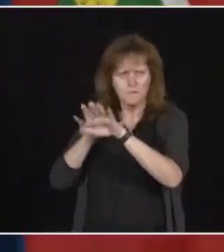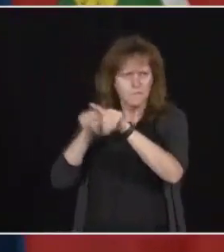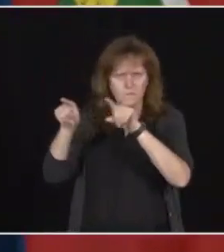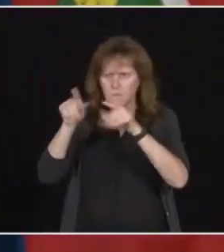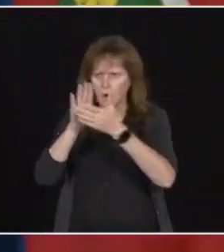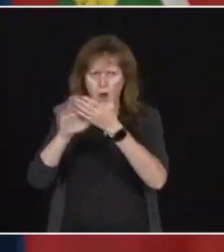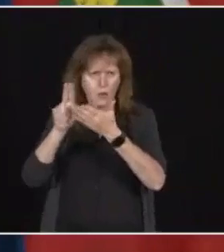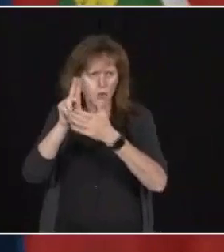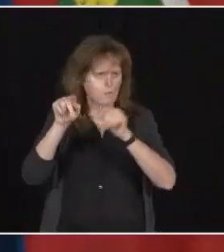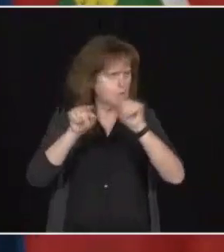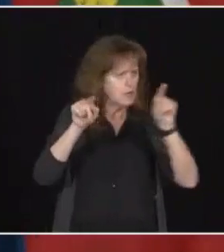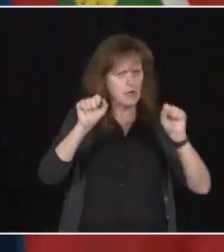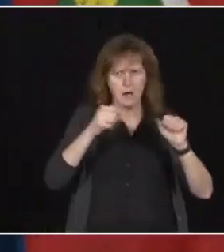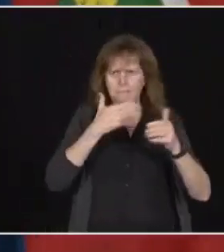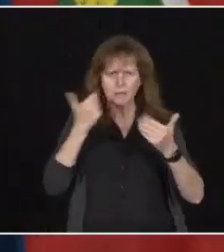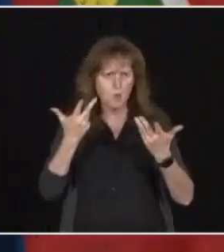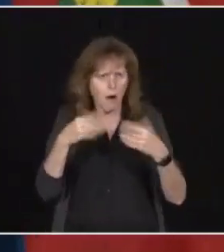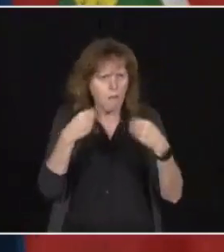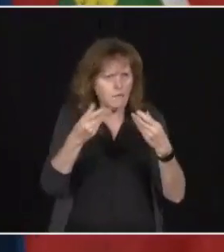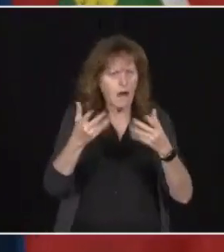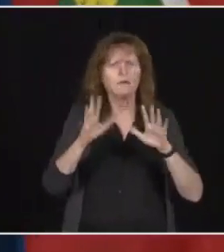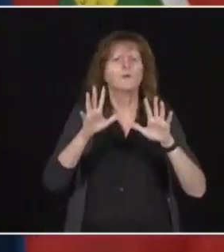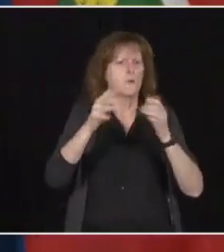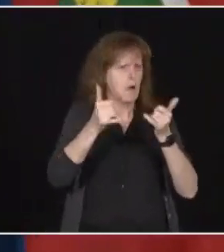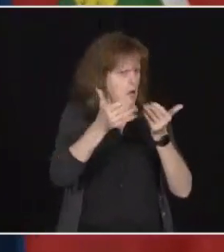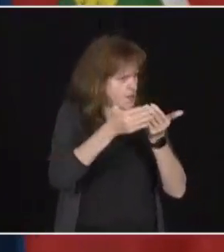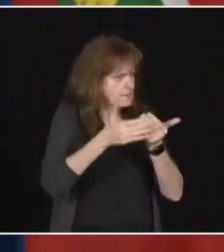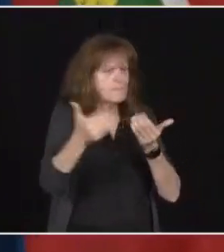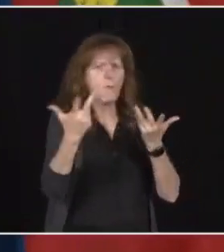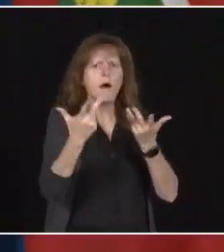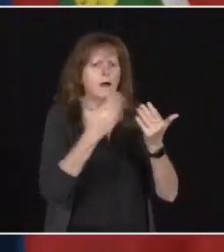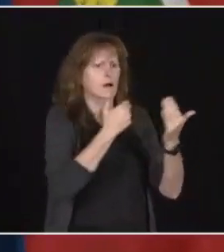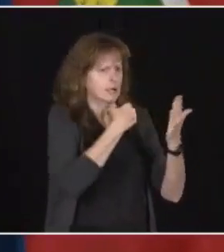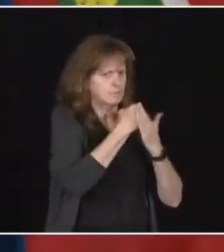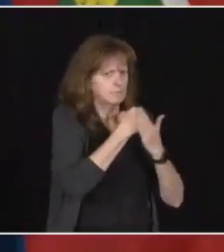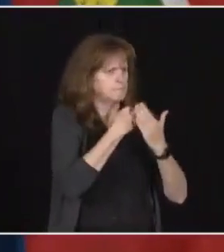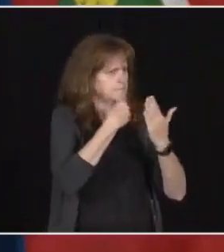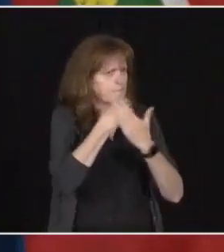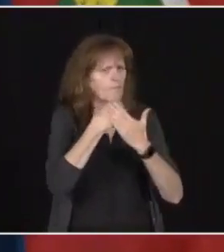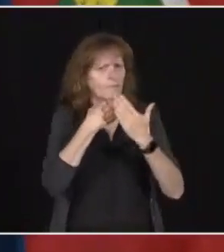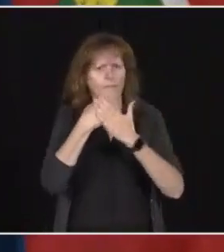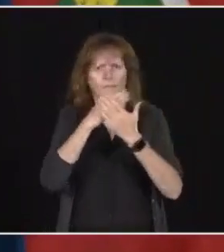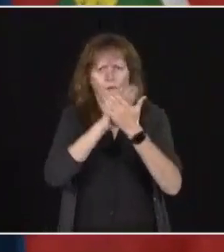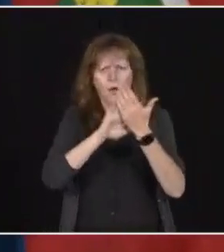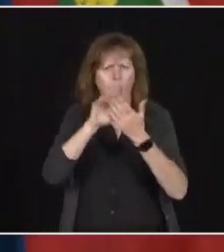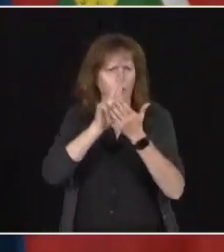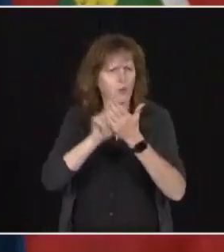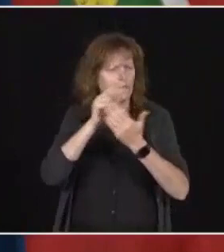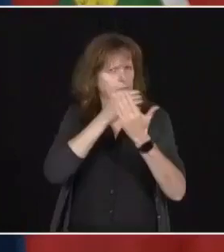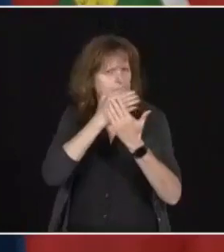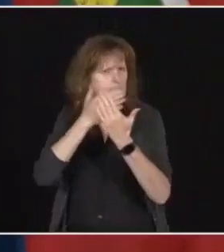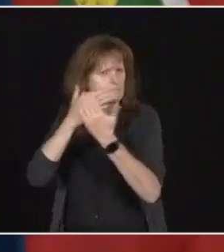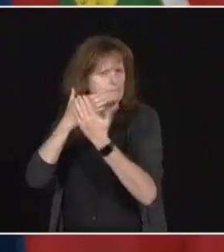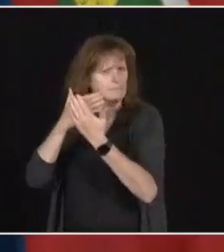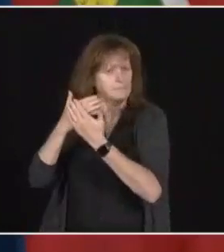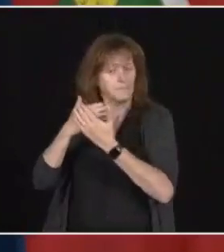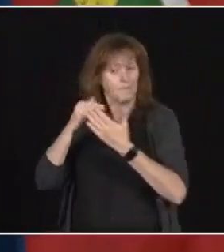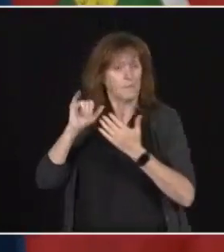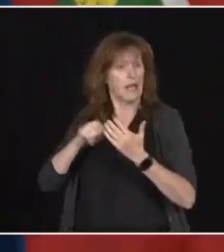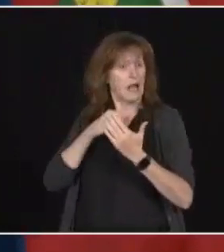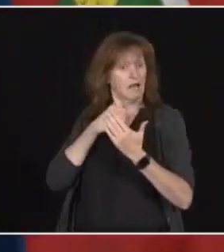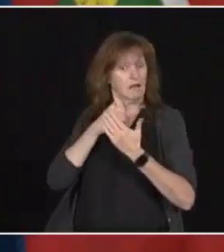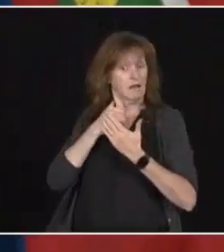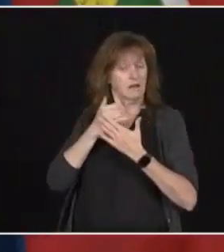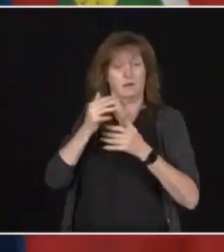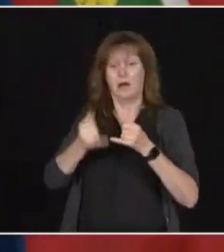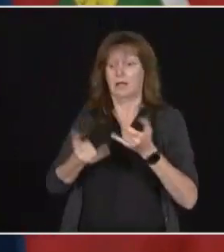going to engage in a fulsome consultation process again with our sector over the coming months that we will conclude at the end of August, at which time we intend